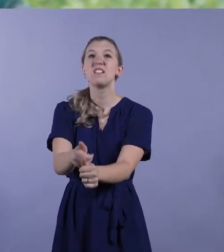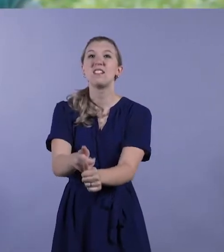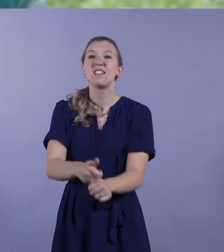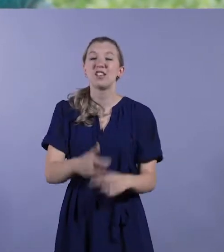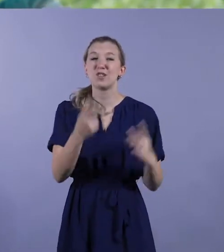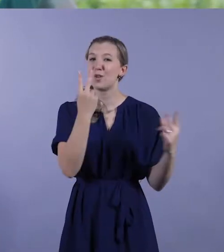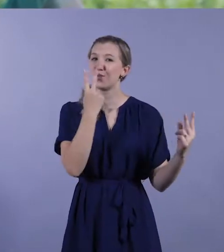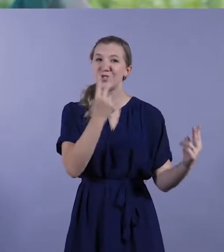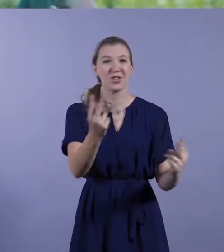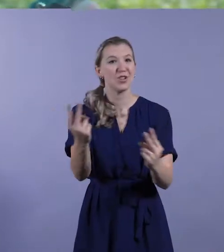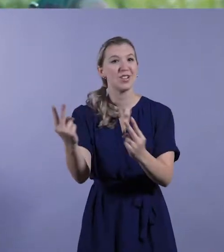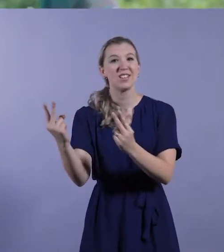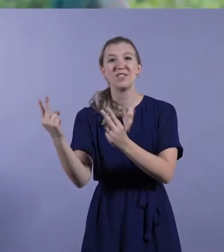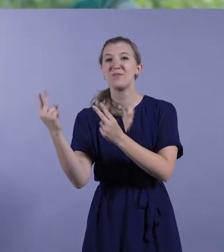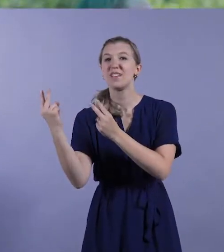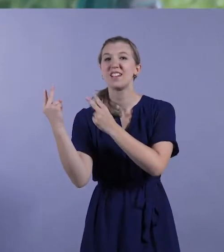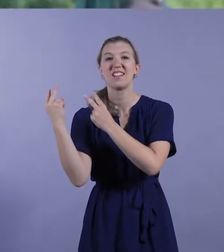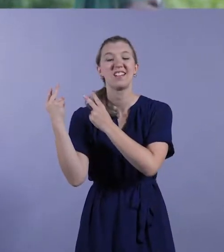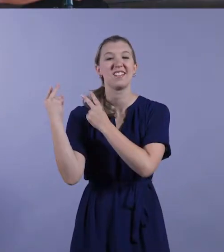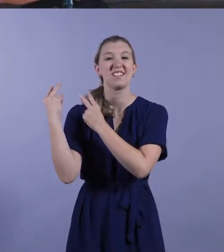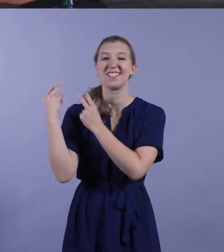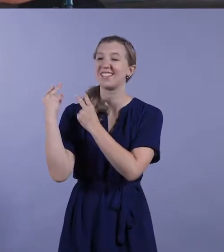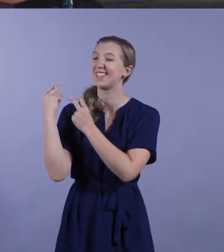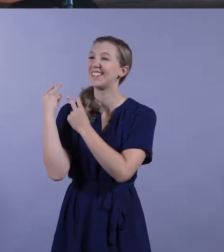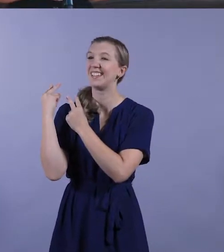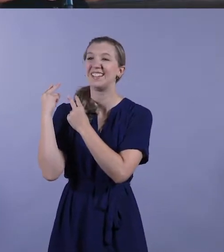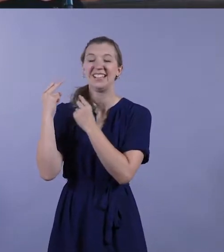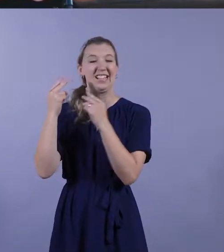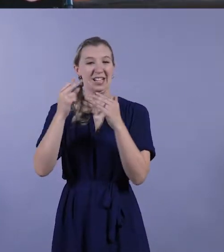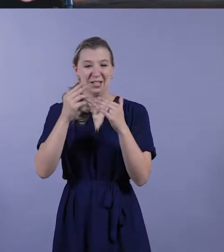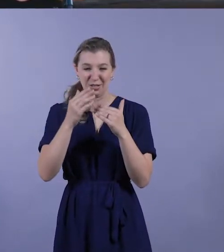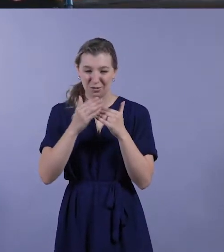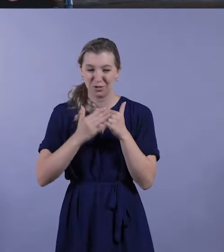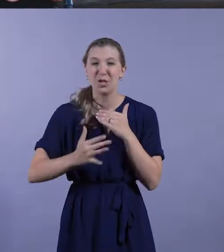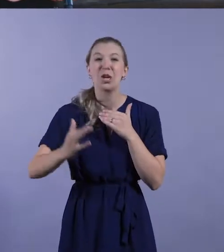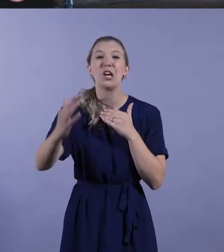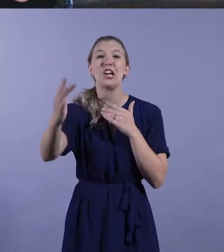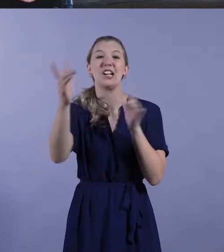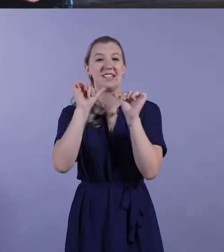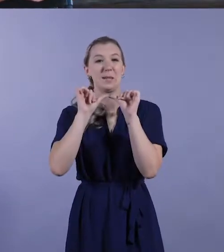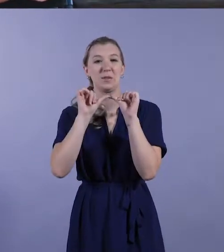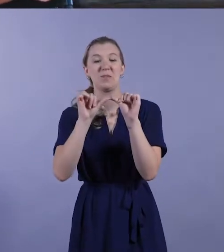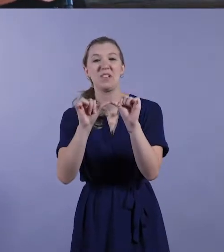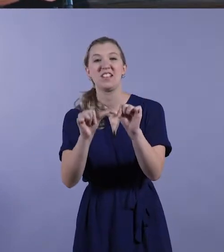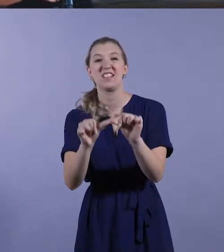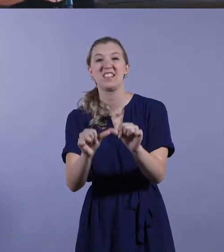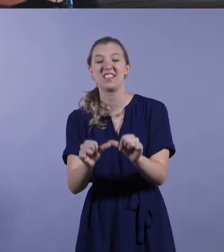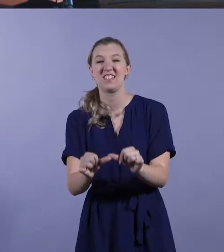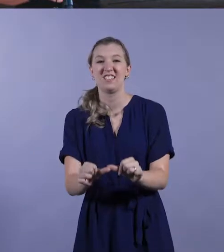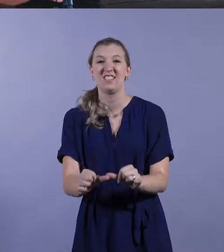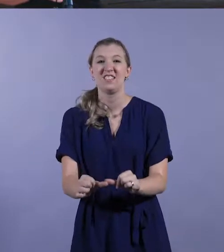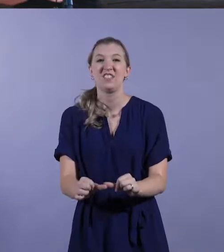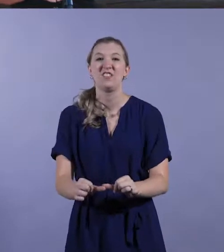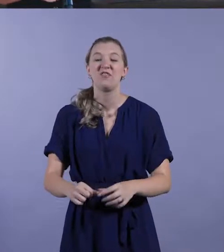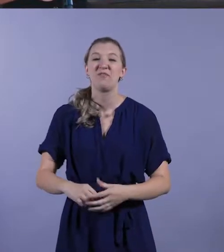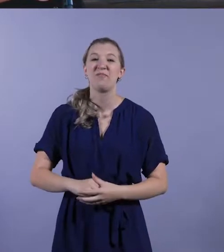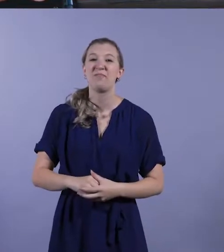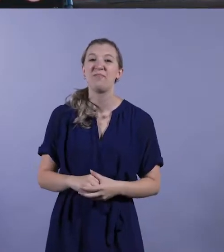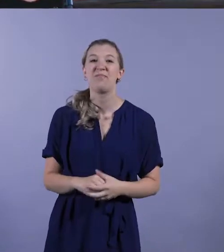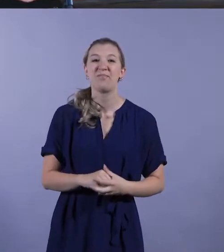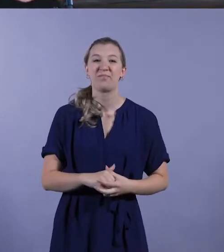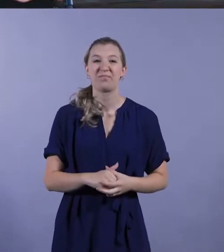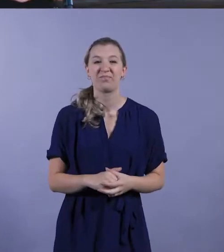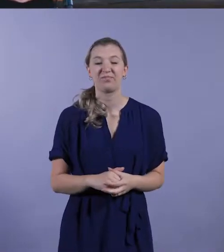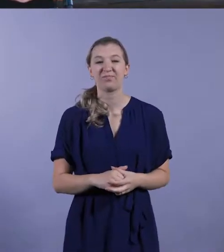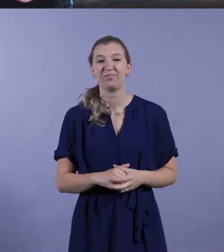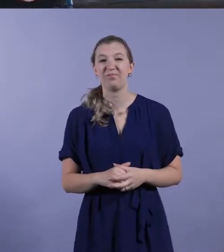me, no turning back, no turning back.